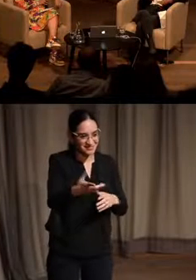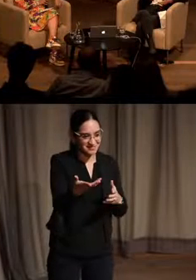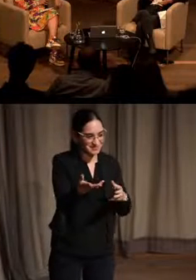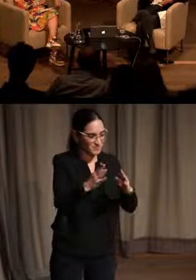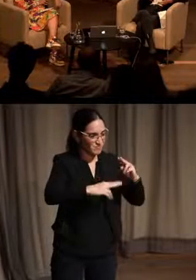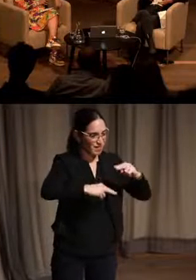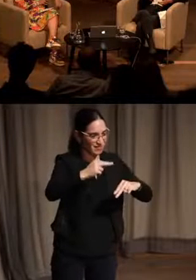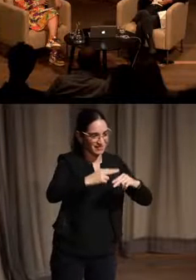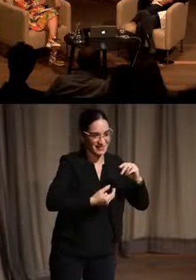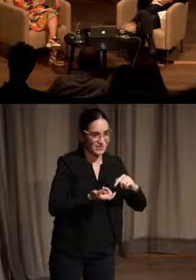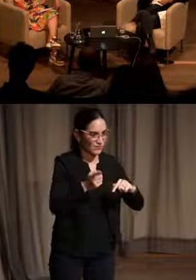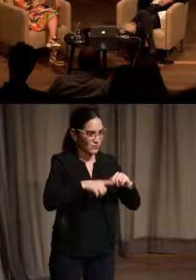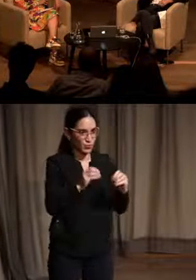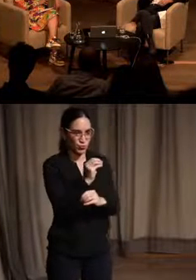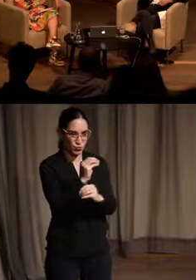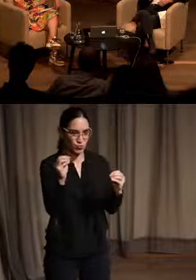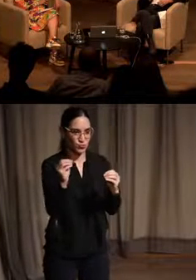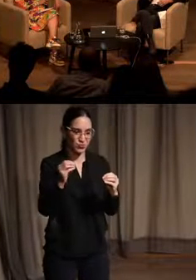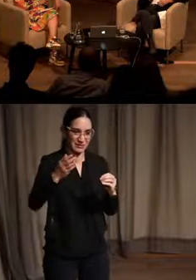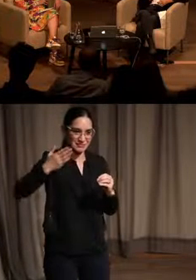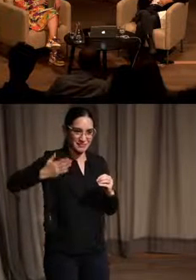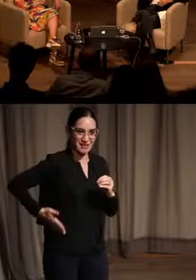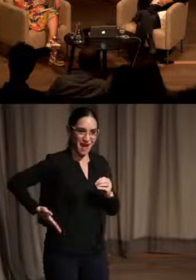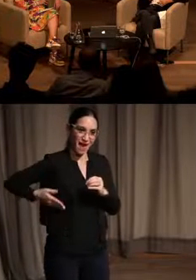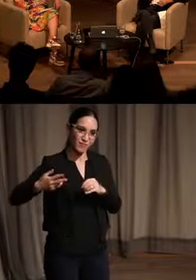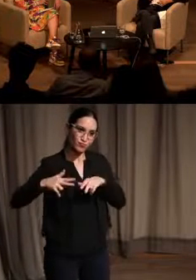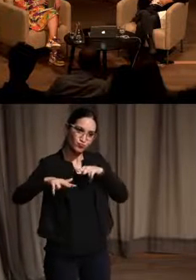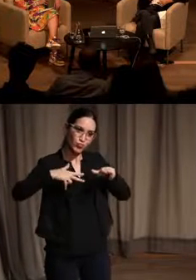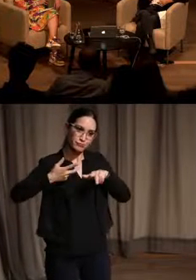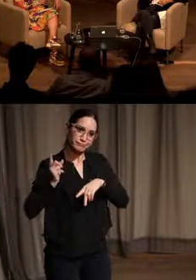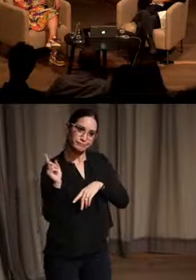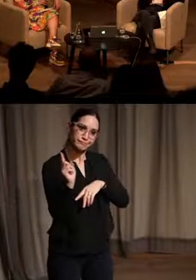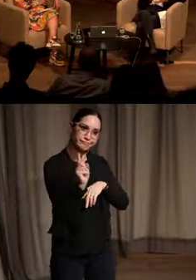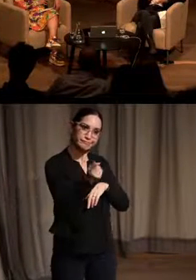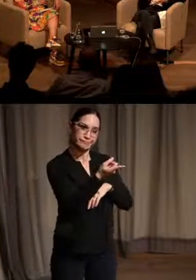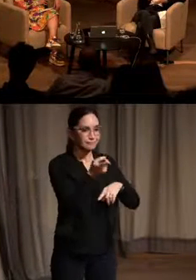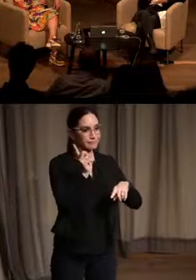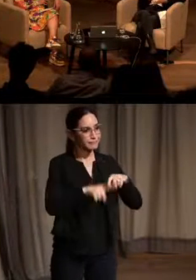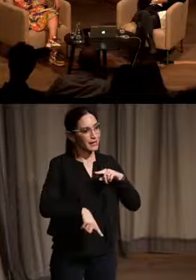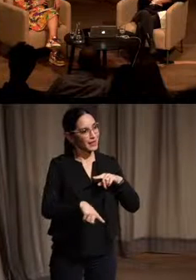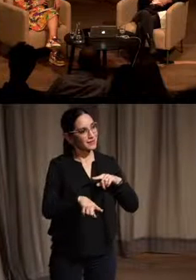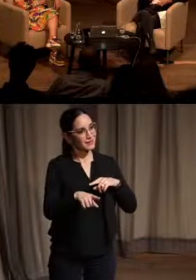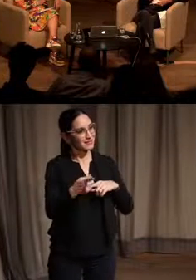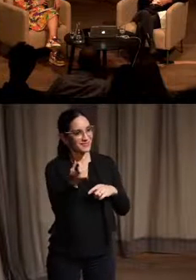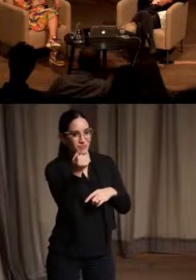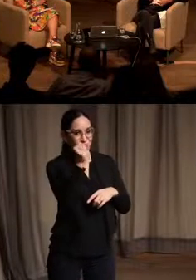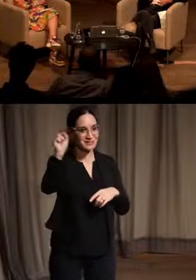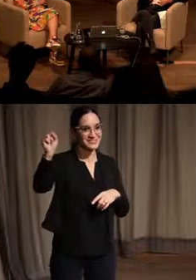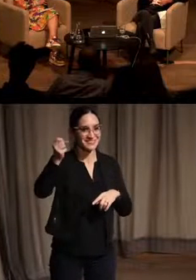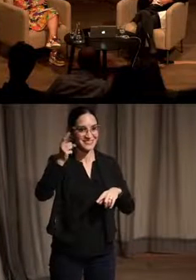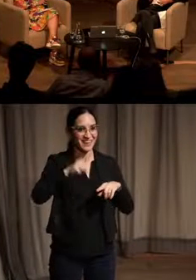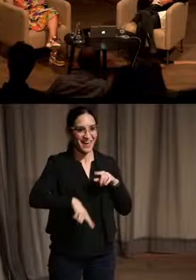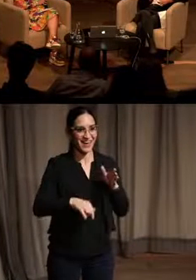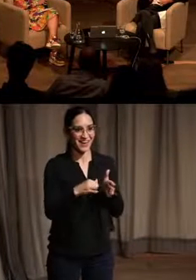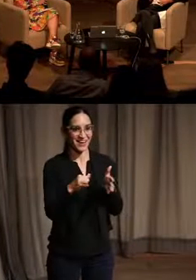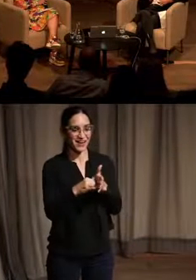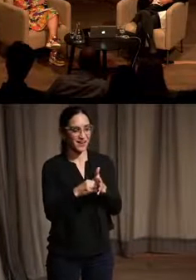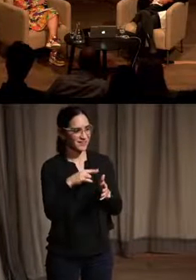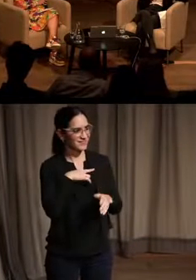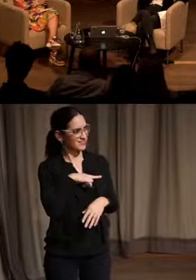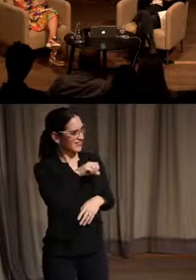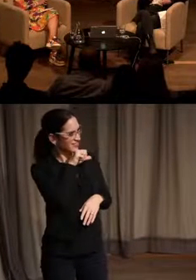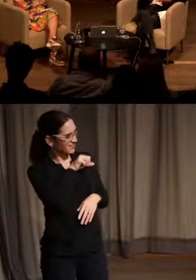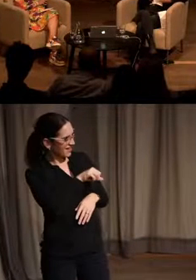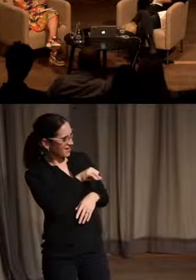illegal to protest. And I said, wow, that's so interesting, because I love protest. Yeah. And I was thinking about, you know,